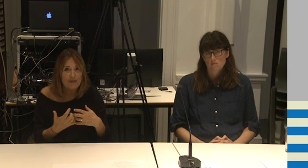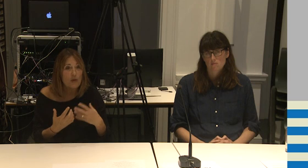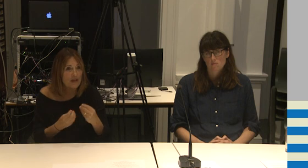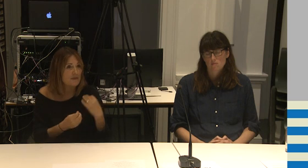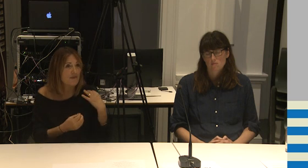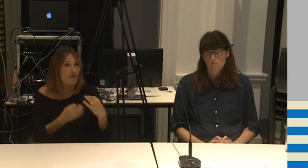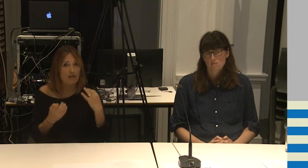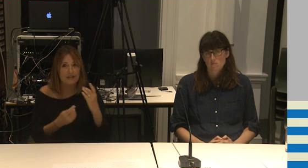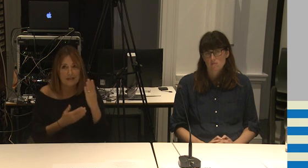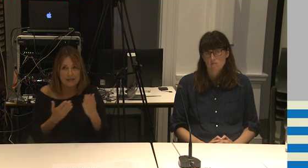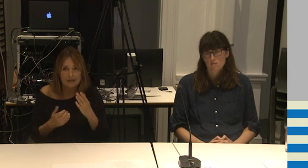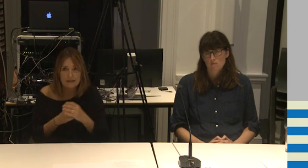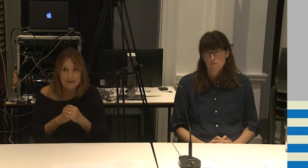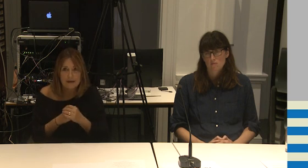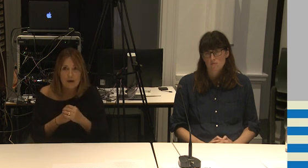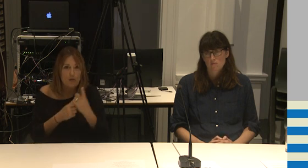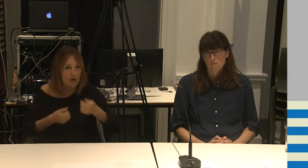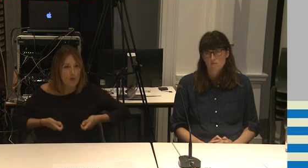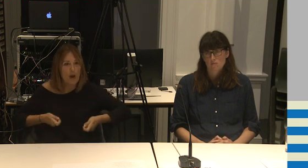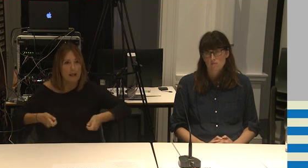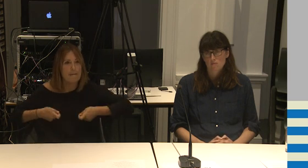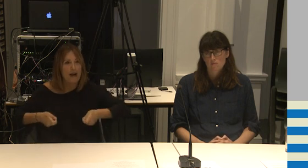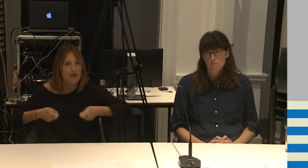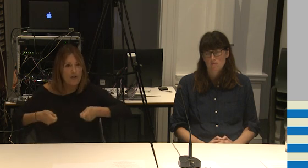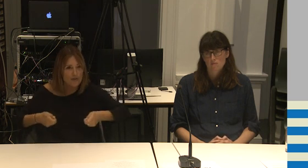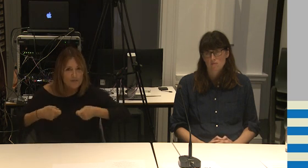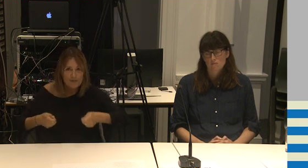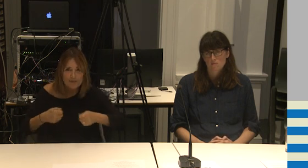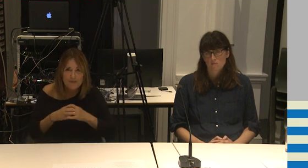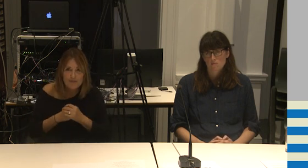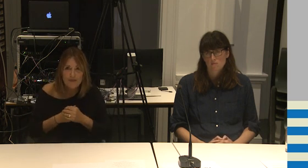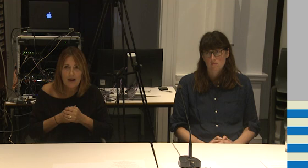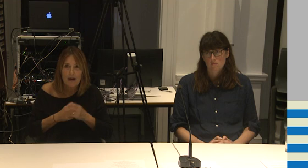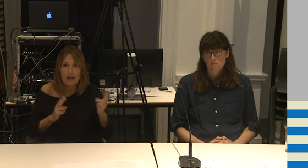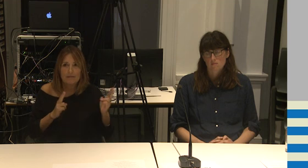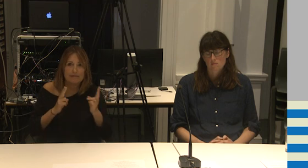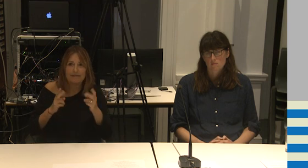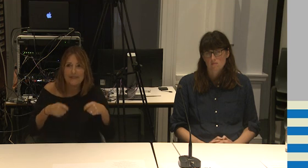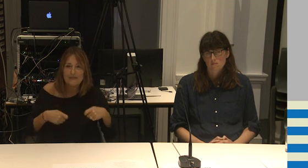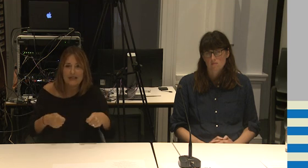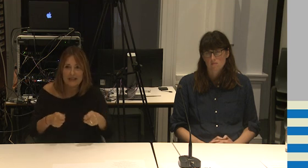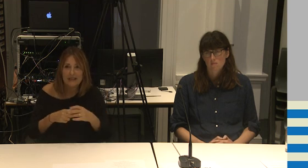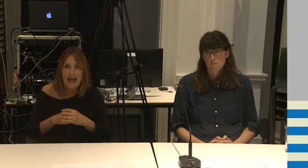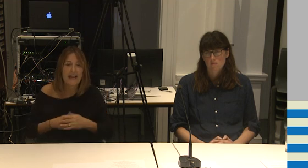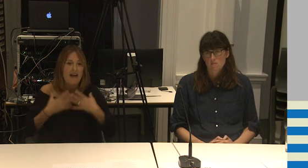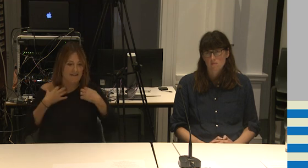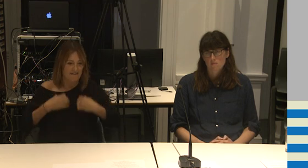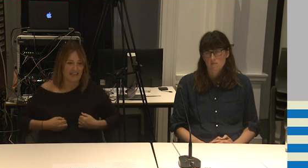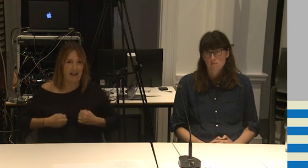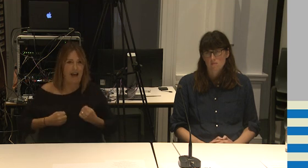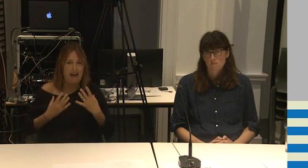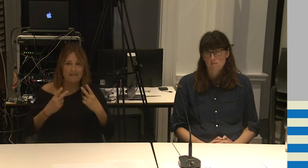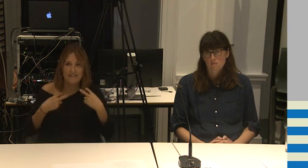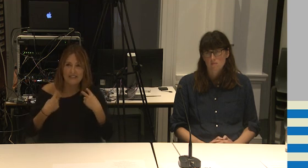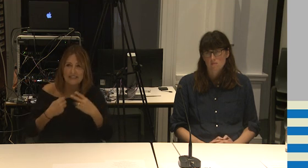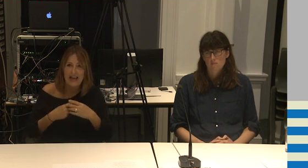volunteer students who had a wheelbarrow and was all wearing high visibility vests and had